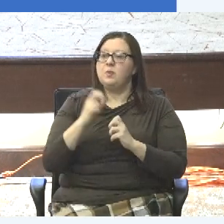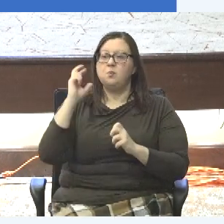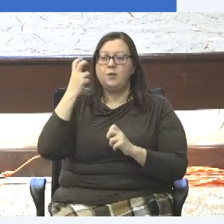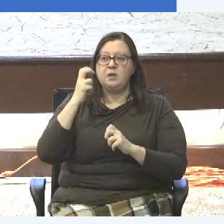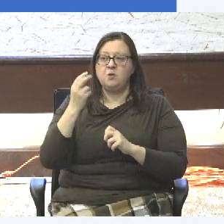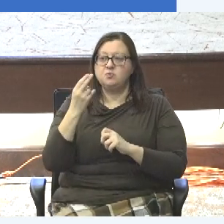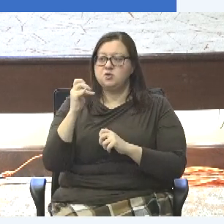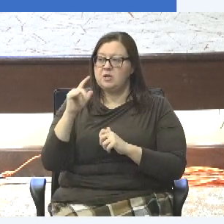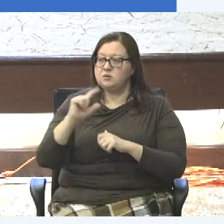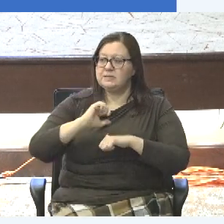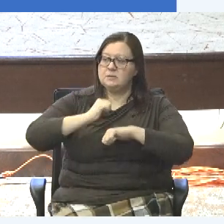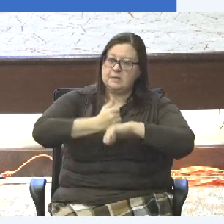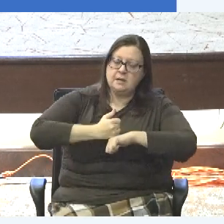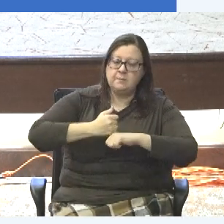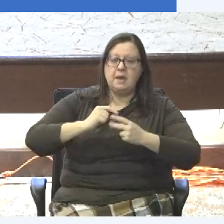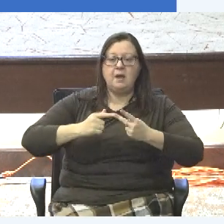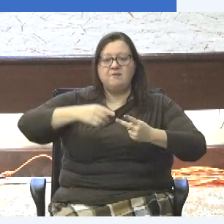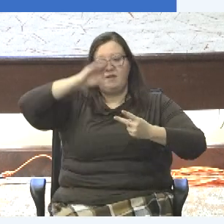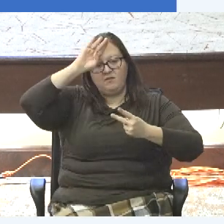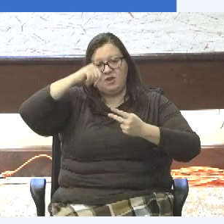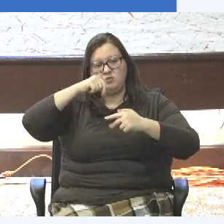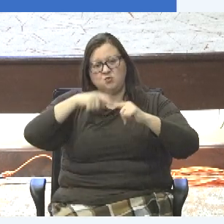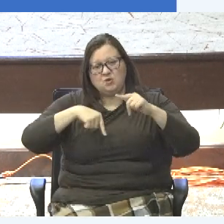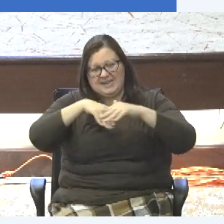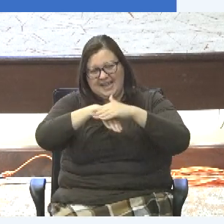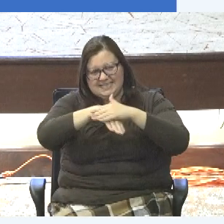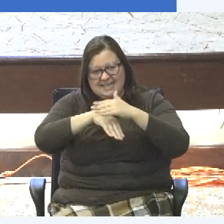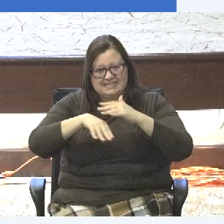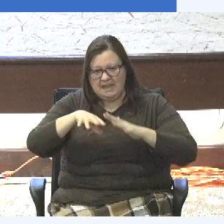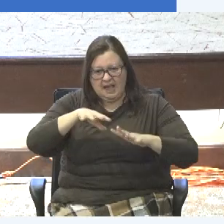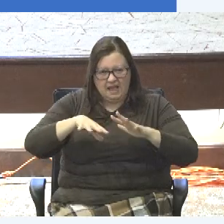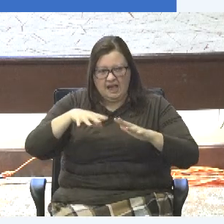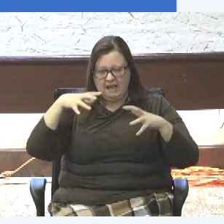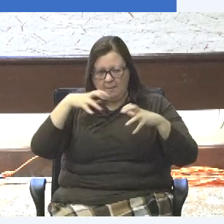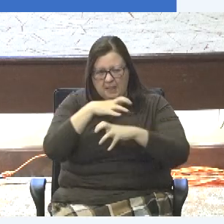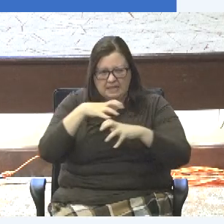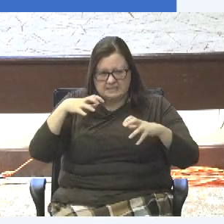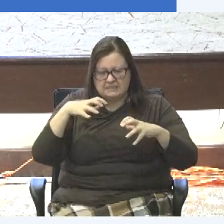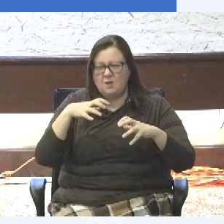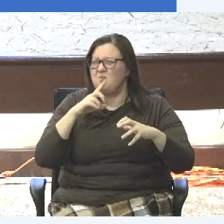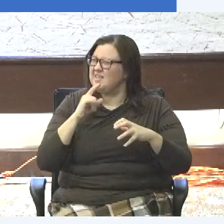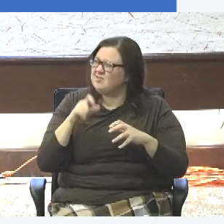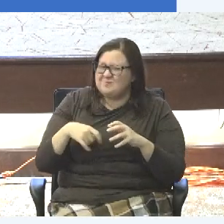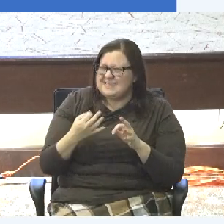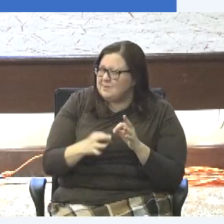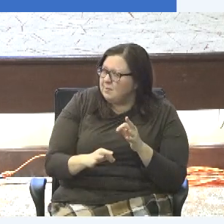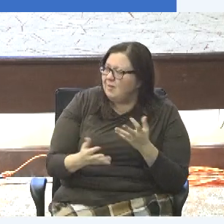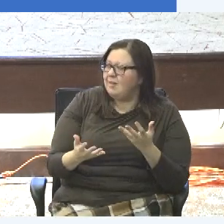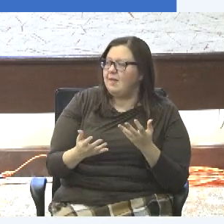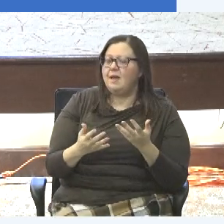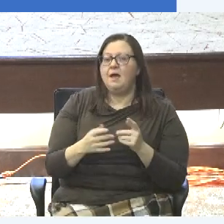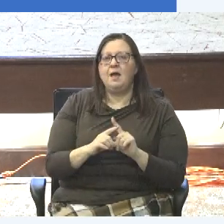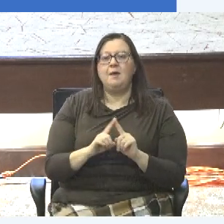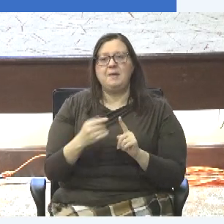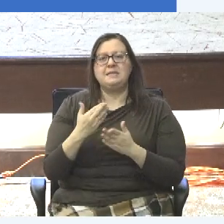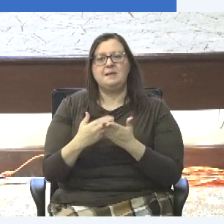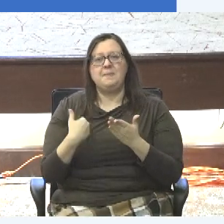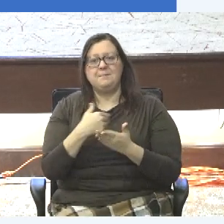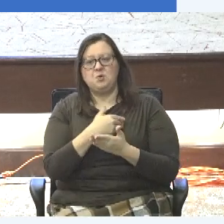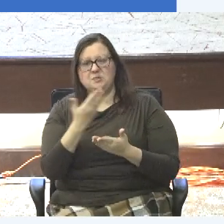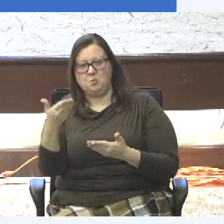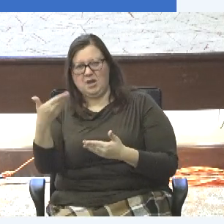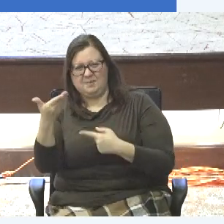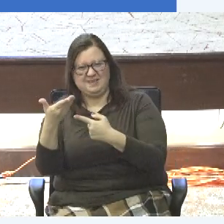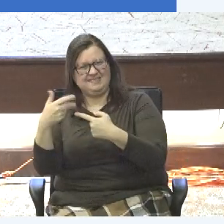were set up and firefighters accessing them. There was a little bit more complexity than I believe should have been in that. It was something the members brought up very early on to me